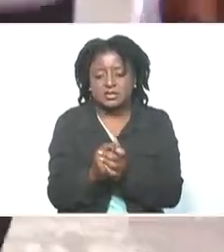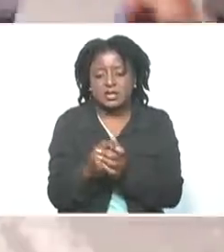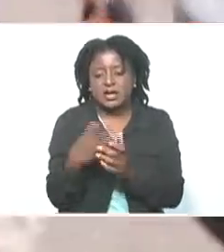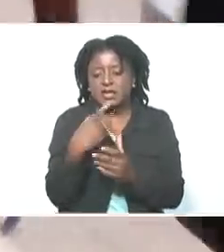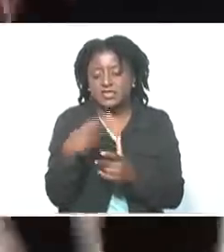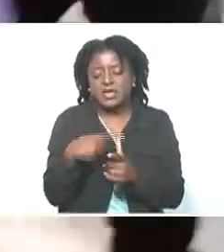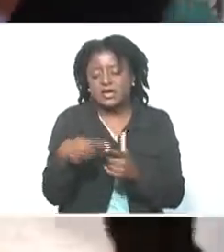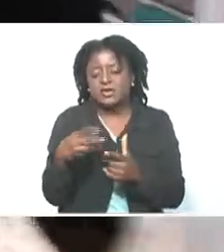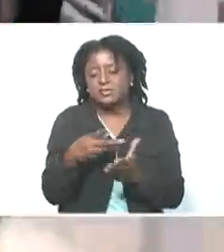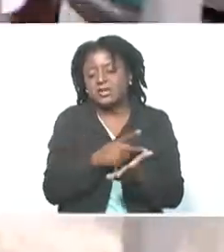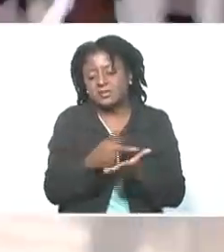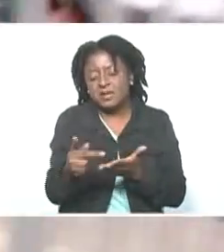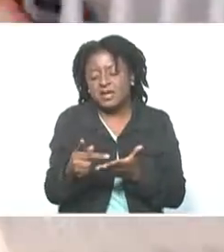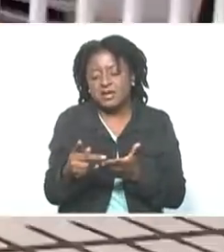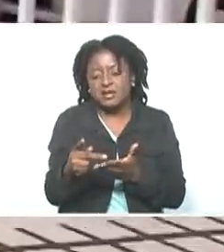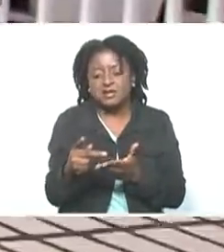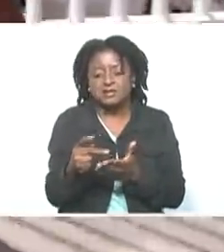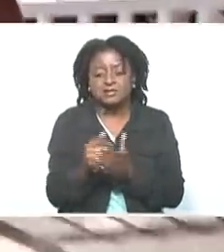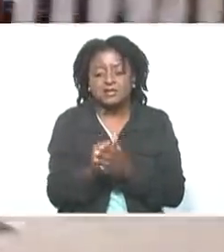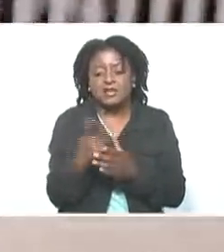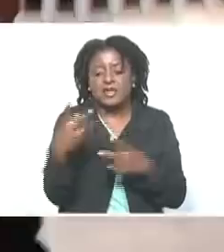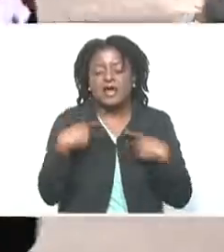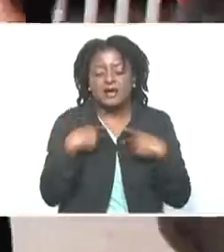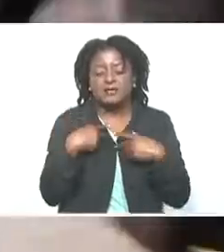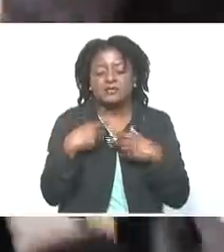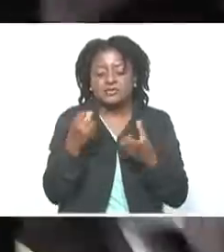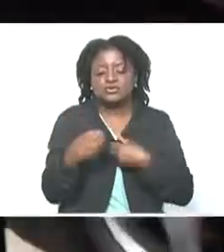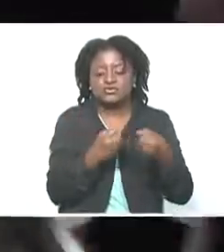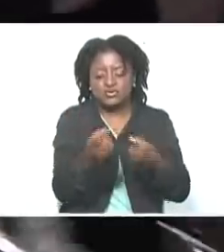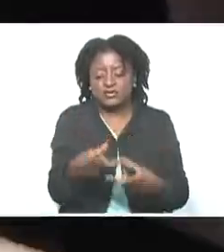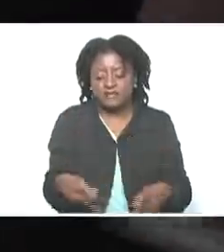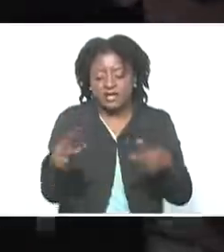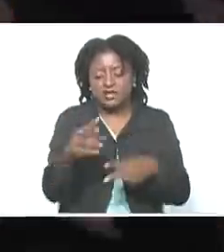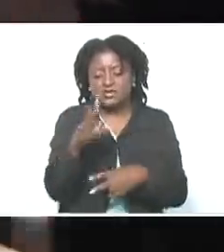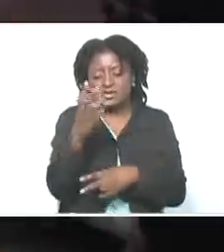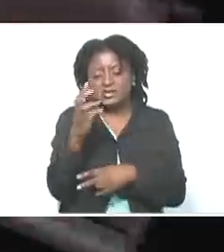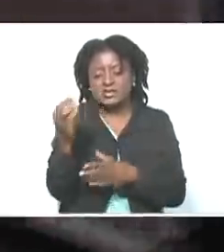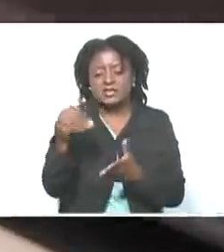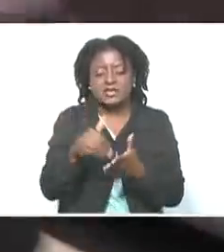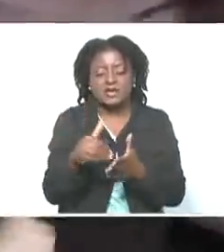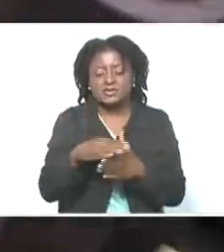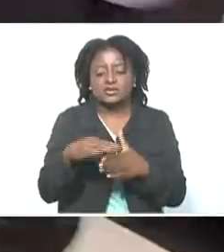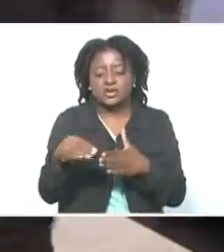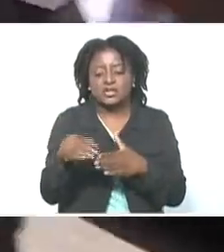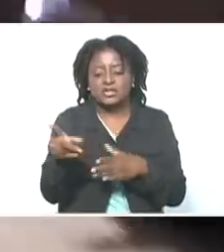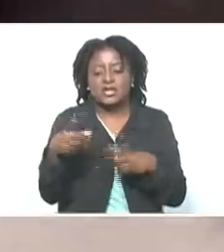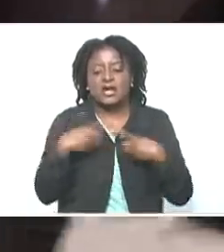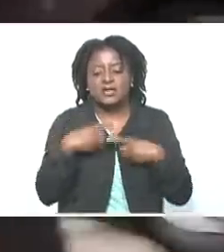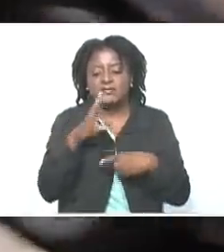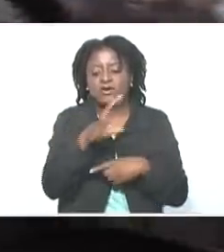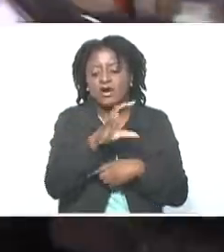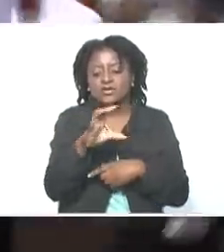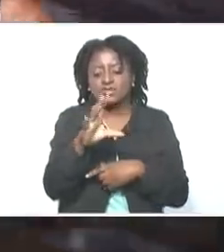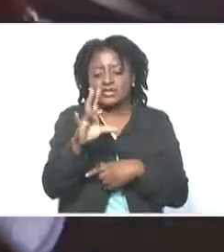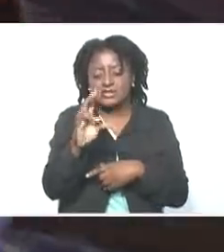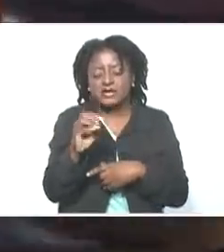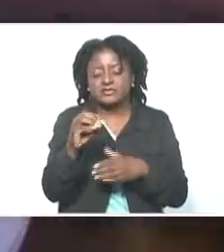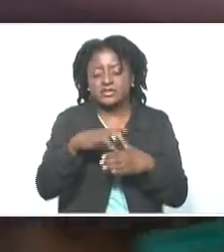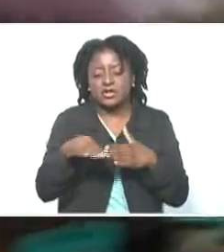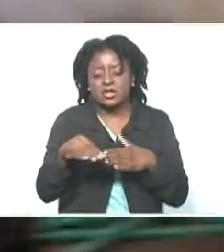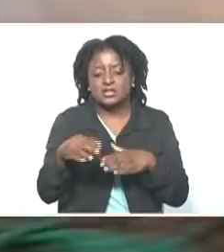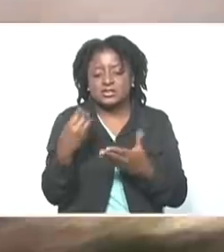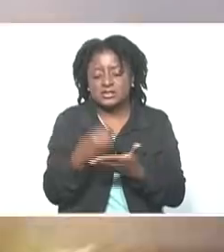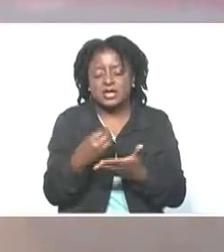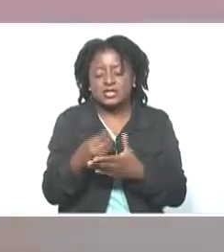4 ounces, and had a street value of $16,000. Now, Langhorne had $470 cash on him.